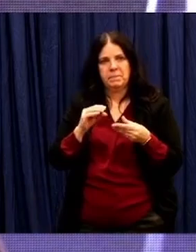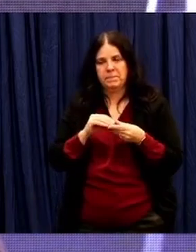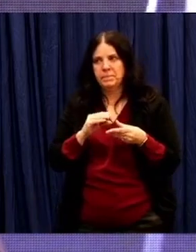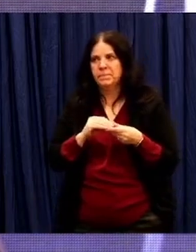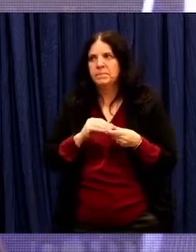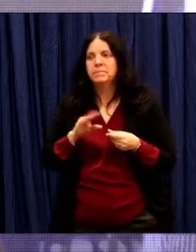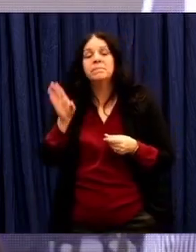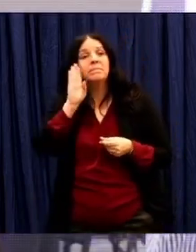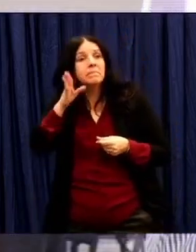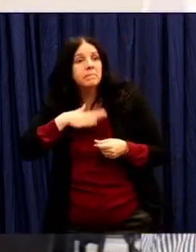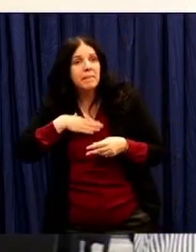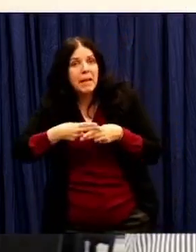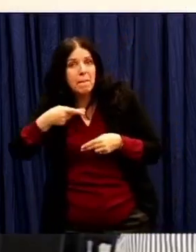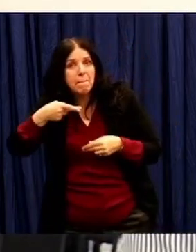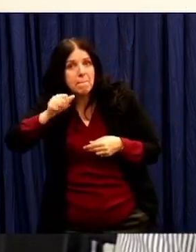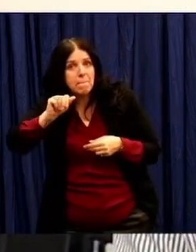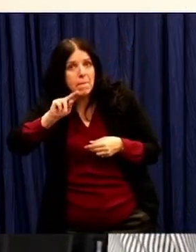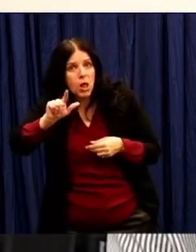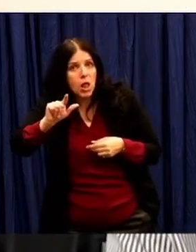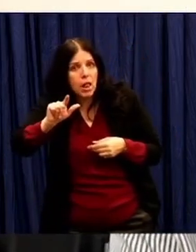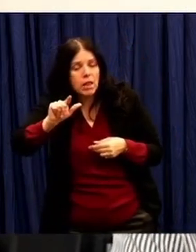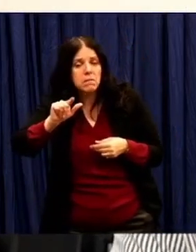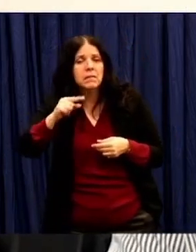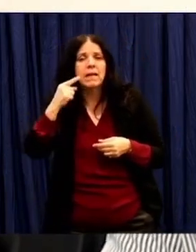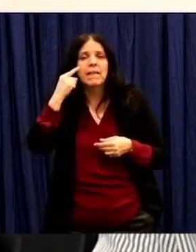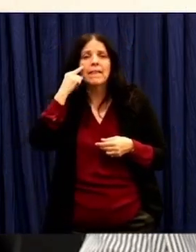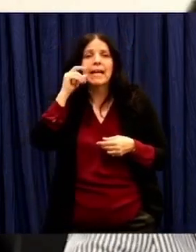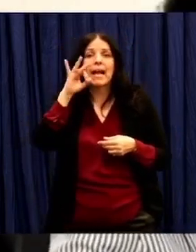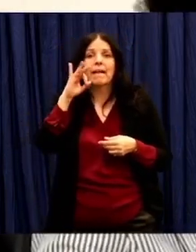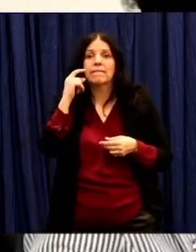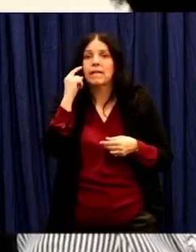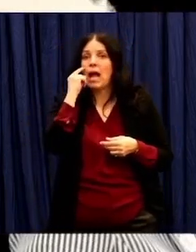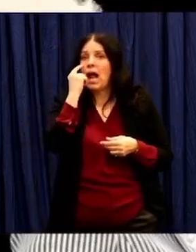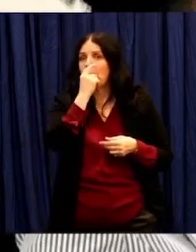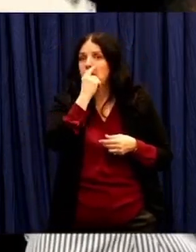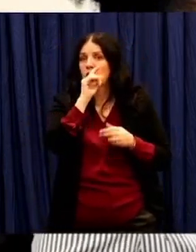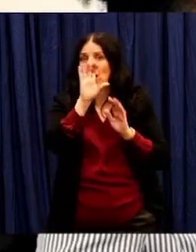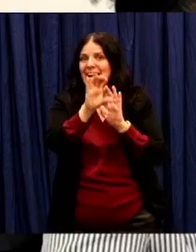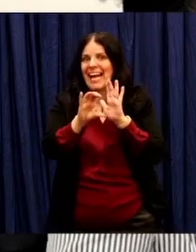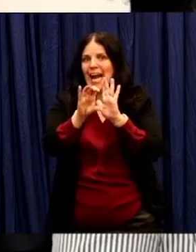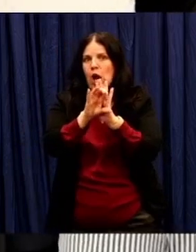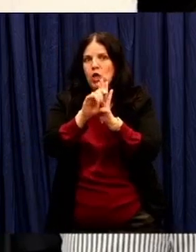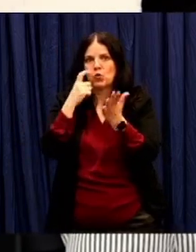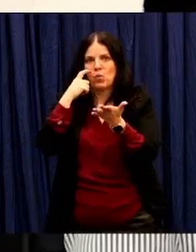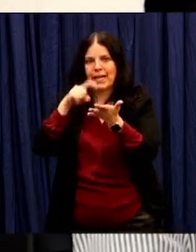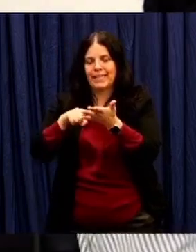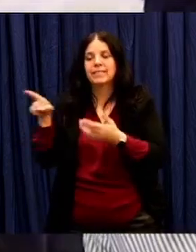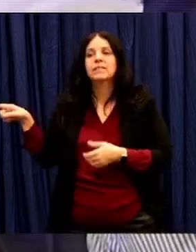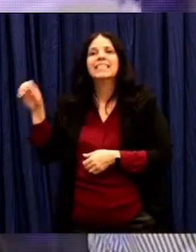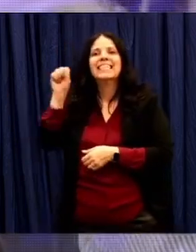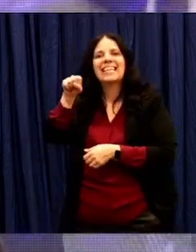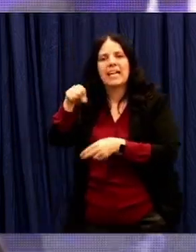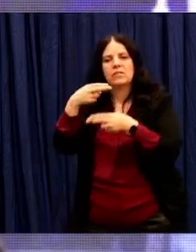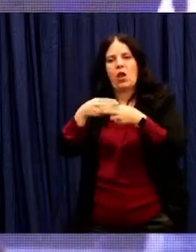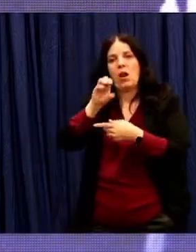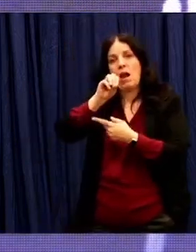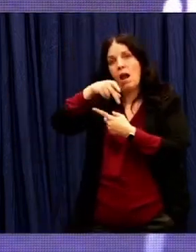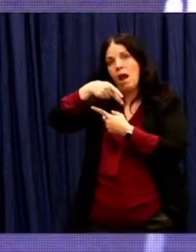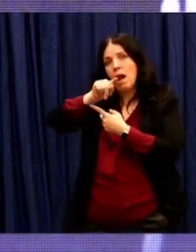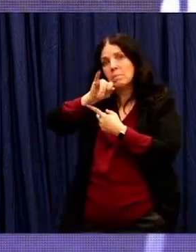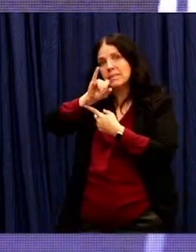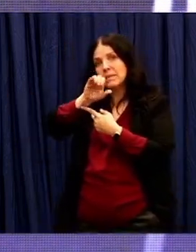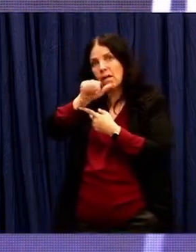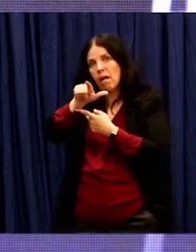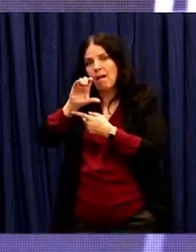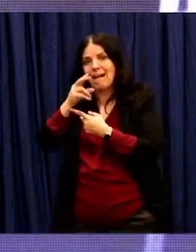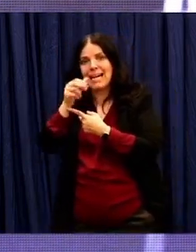My name's Paul. Optical character recognition. Yes, optical character recognition can be